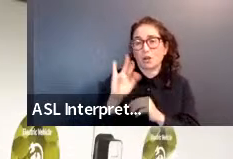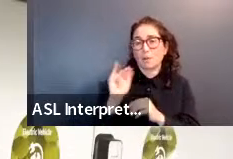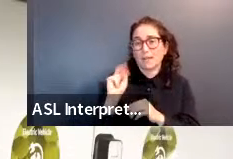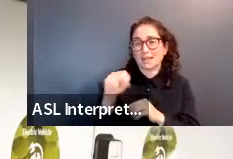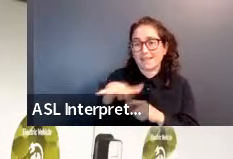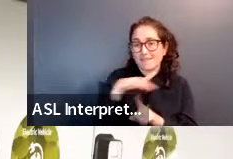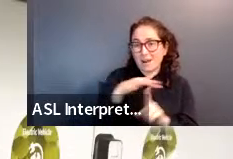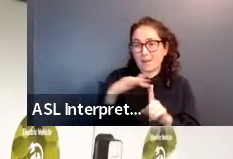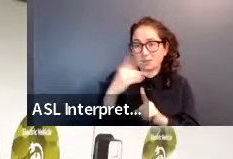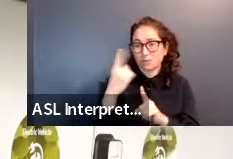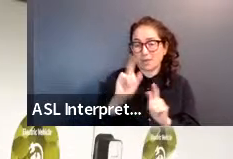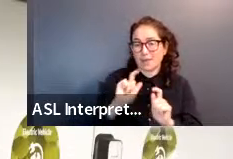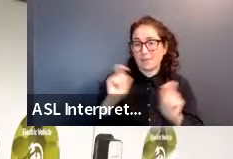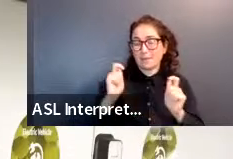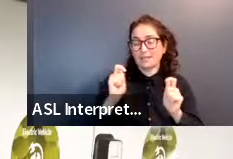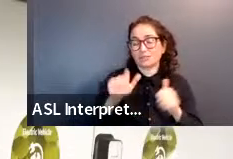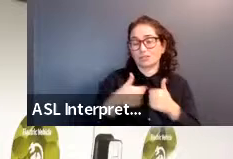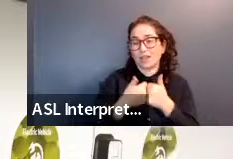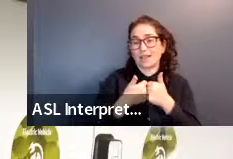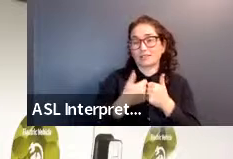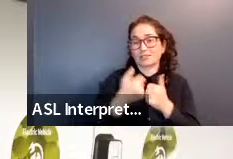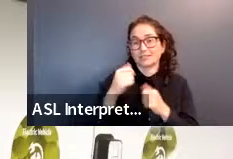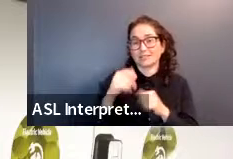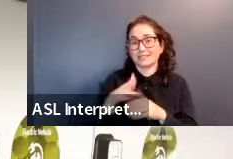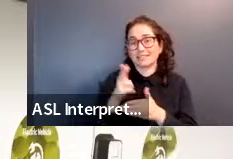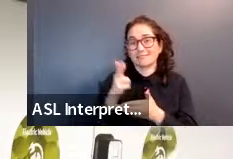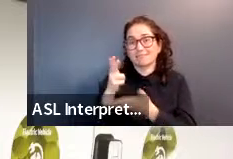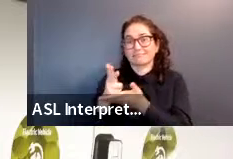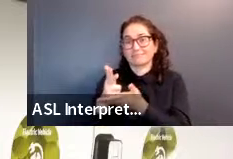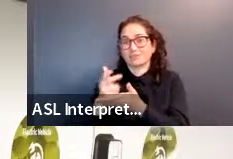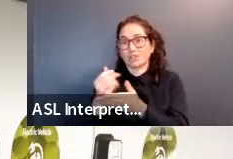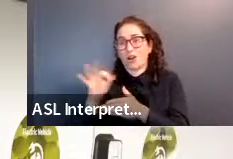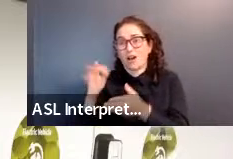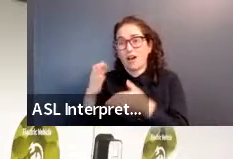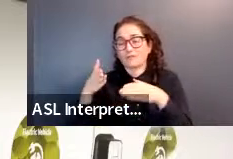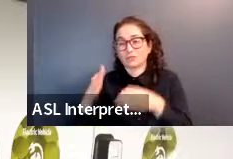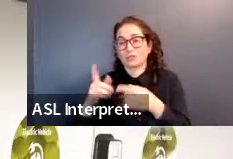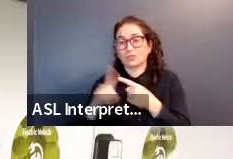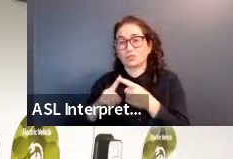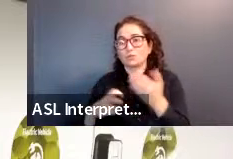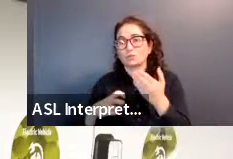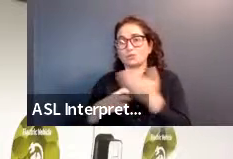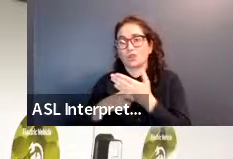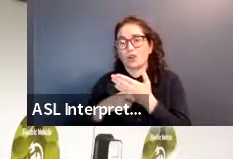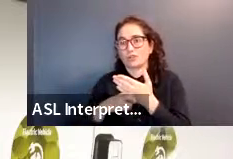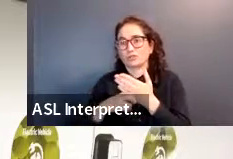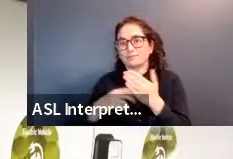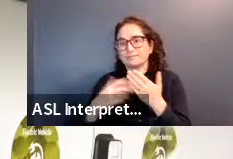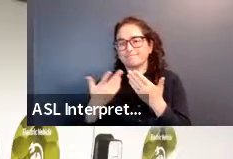biggest challenges to owning an EV is finding an off-street parking space to charge the car overnight.